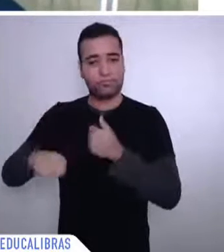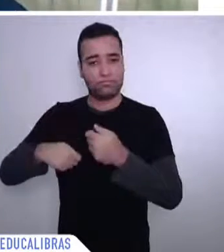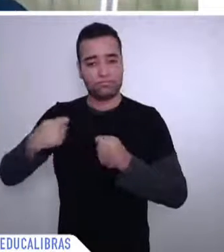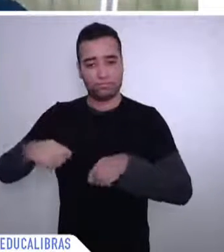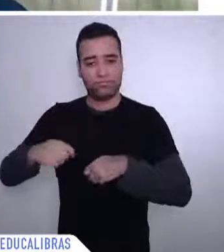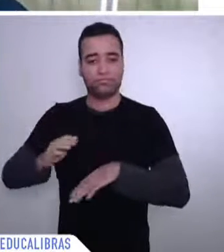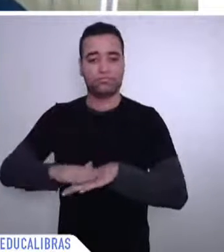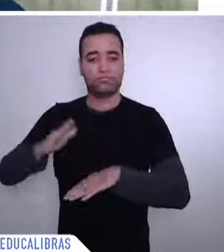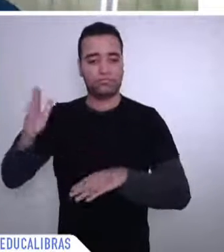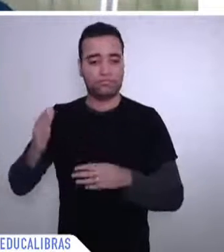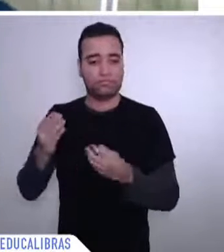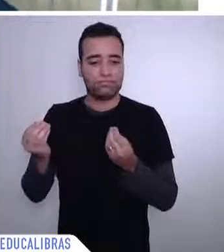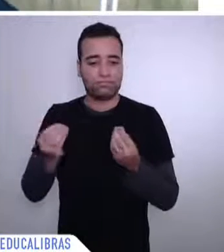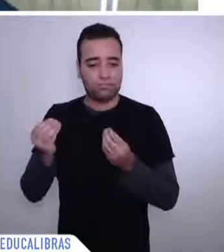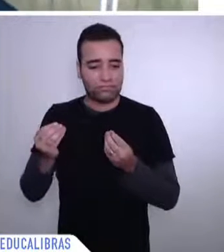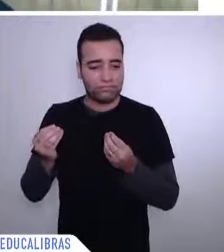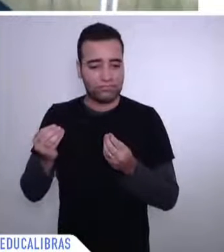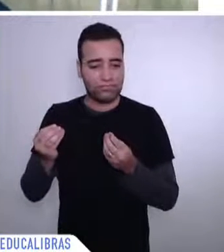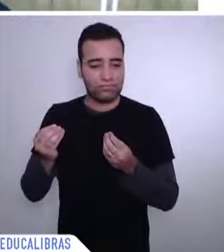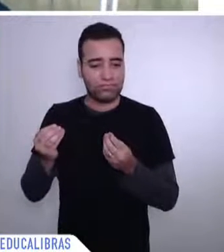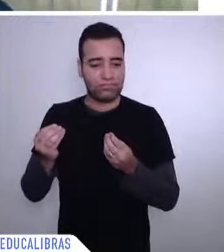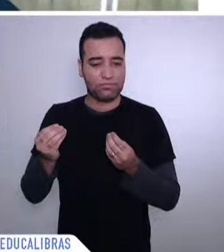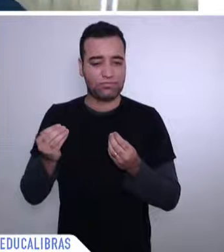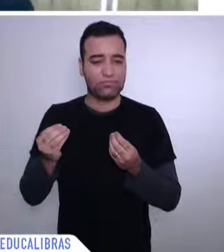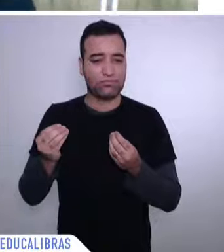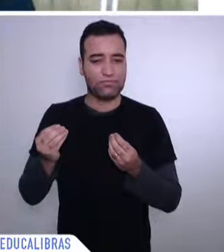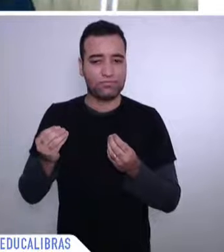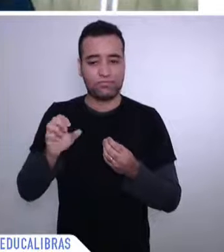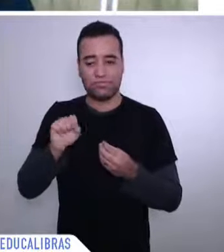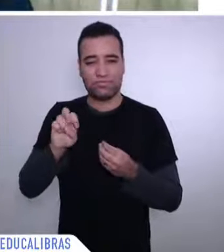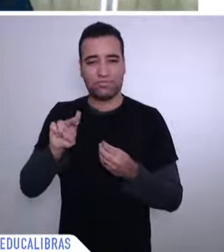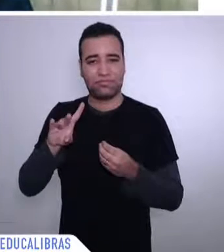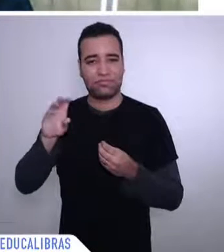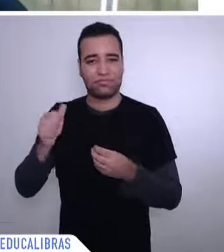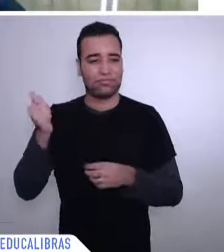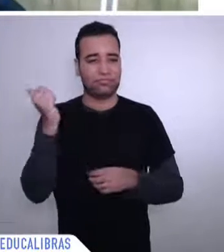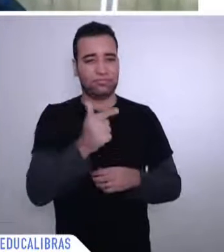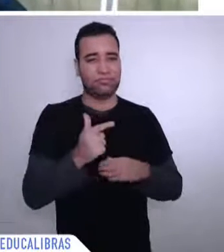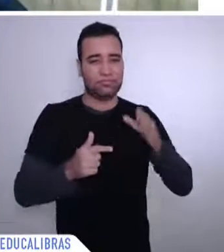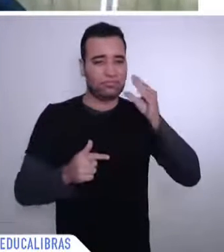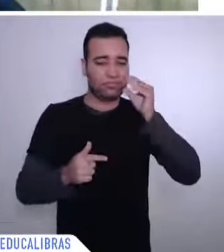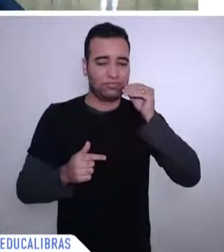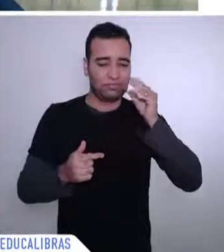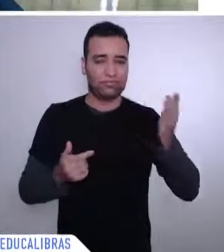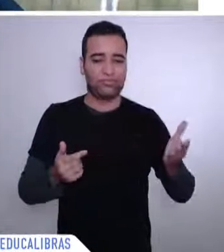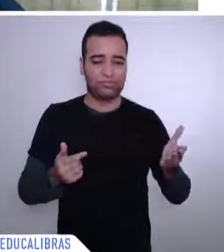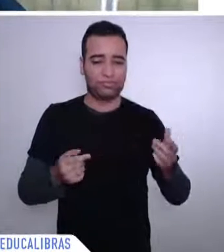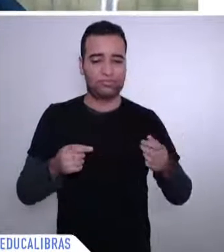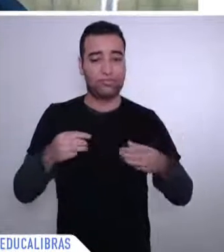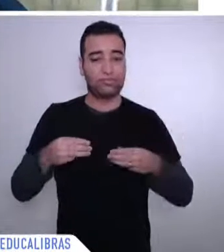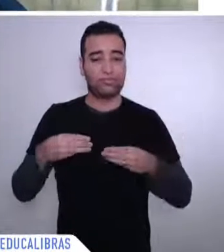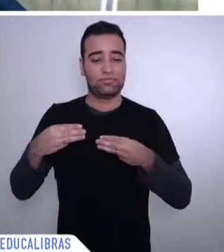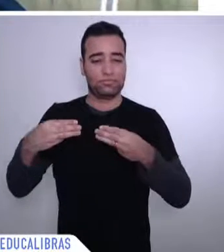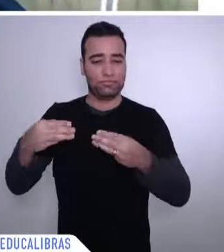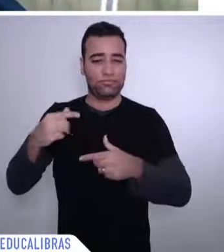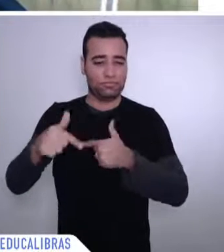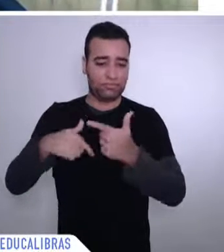state needs to be more efficient. How can we serve more instead of just being an employee